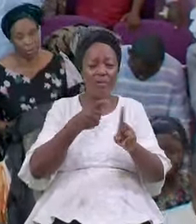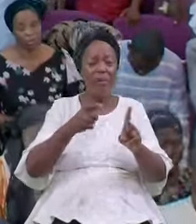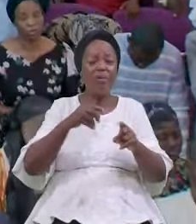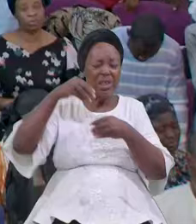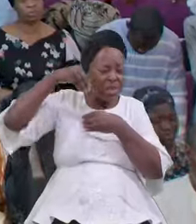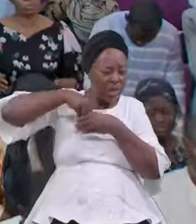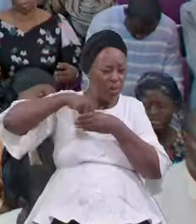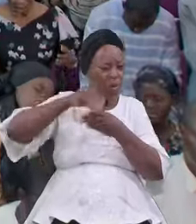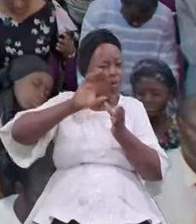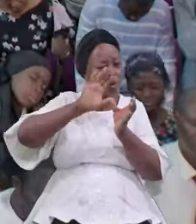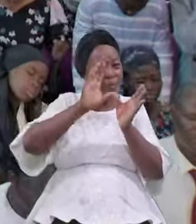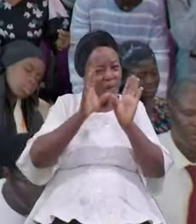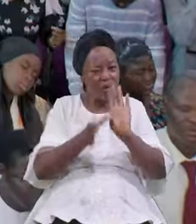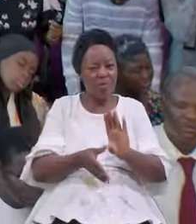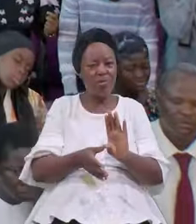conversion.